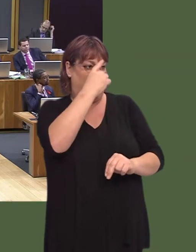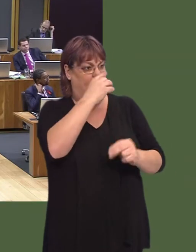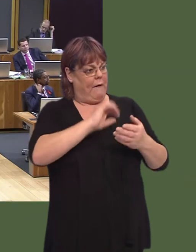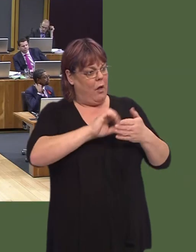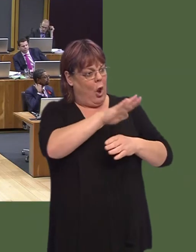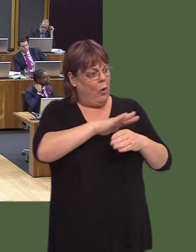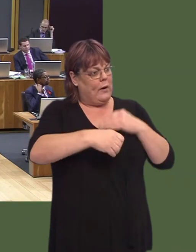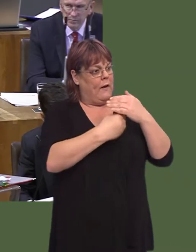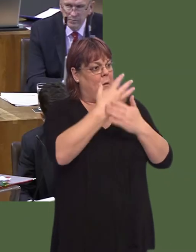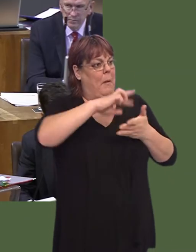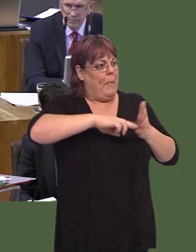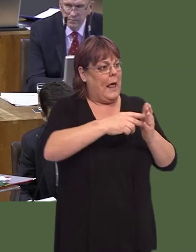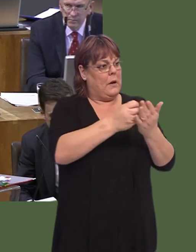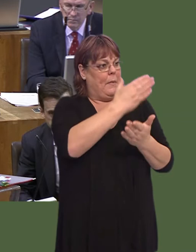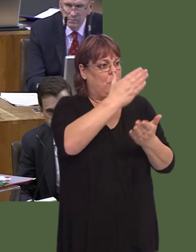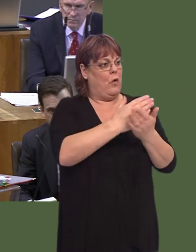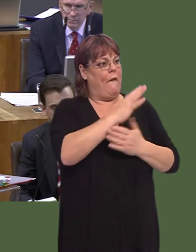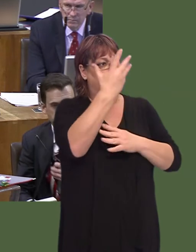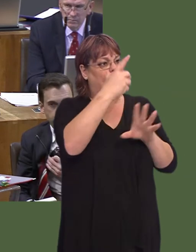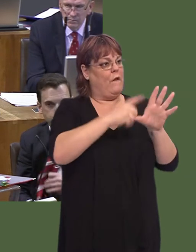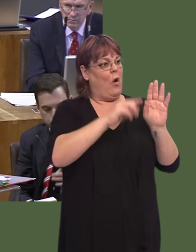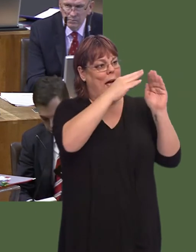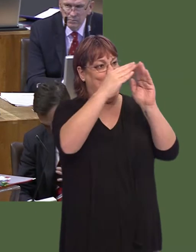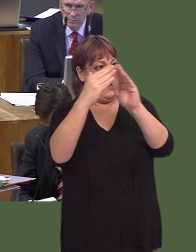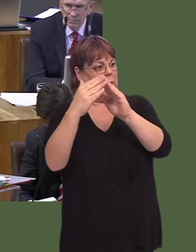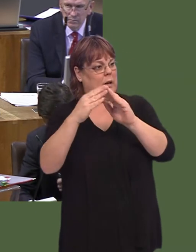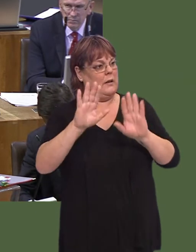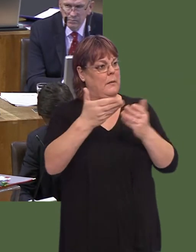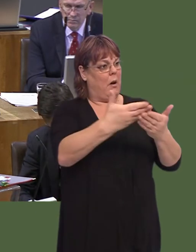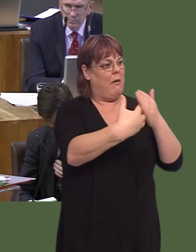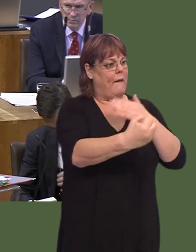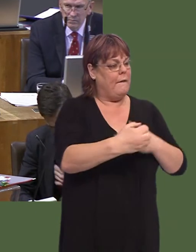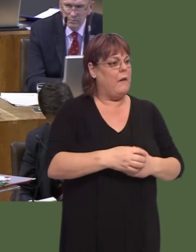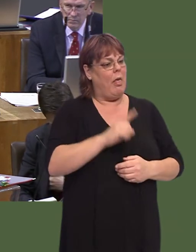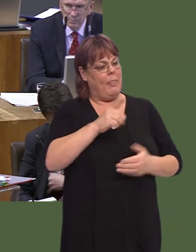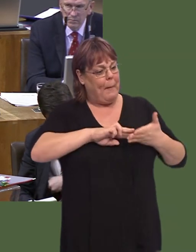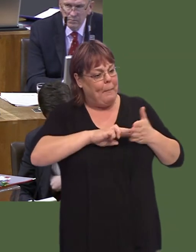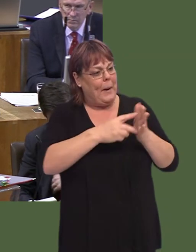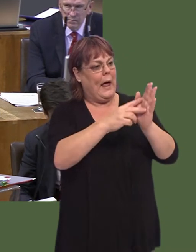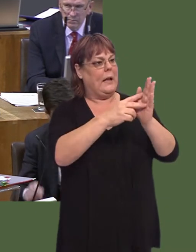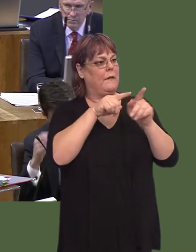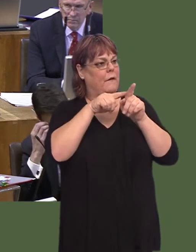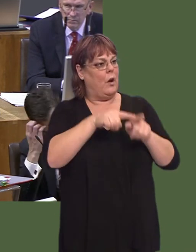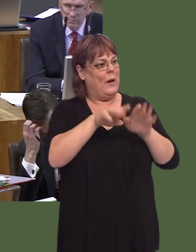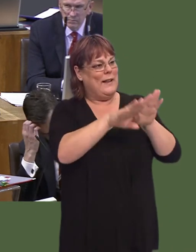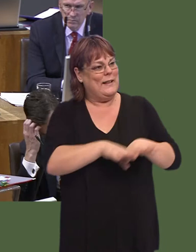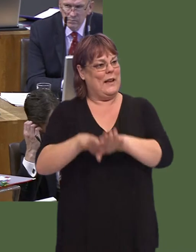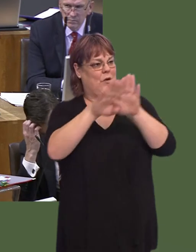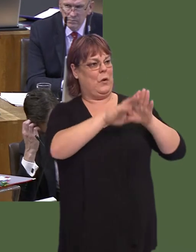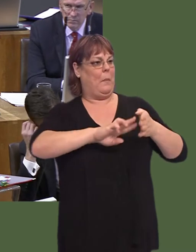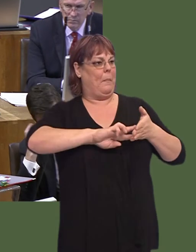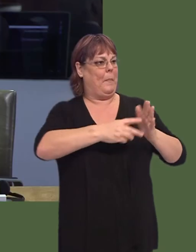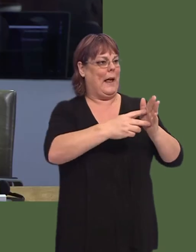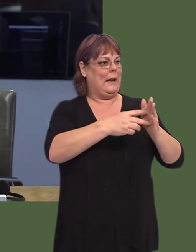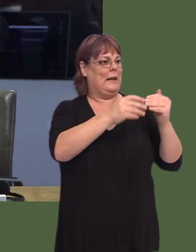local development plan, ensure there's a five-year housing supply, of course, that plan is produced in accordance with national